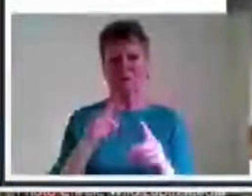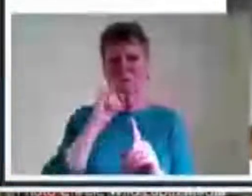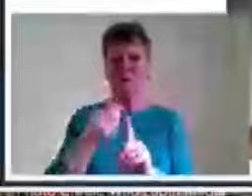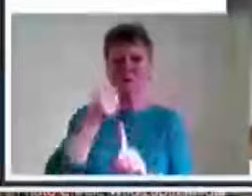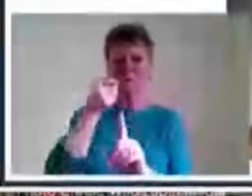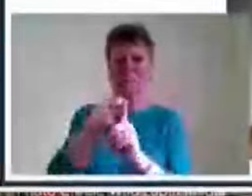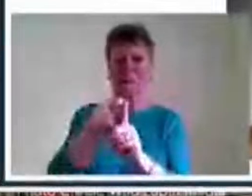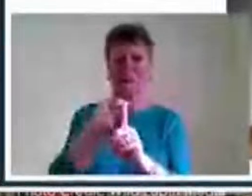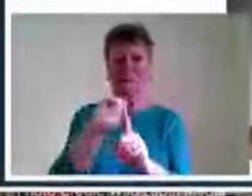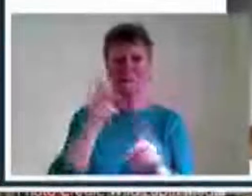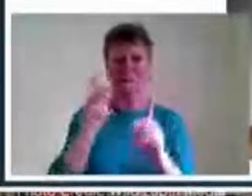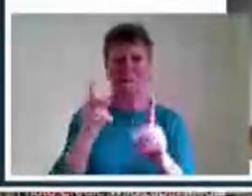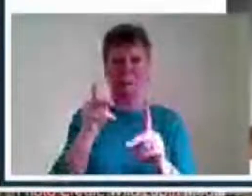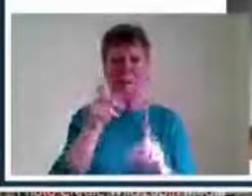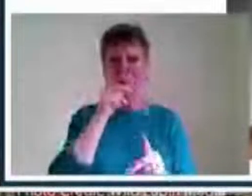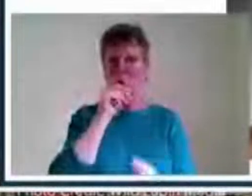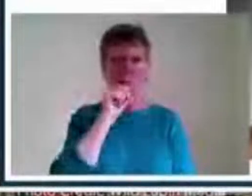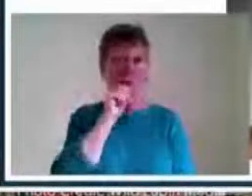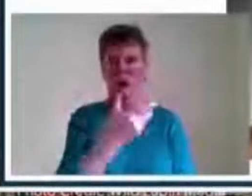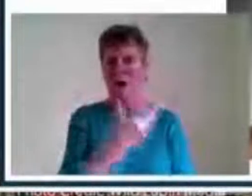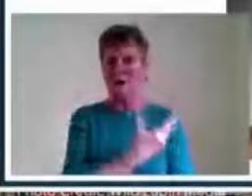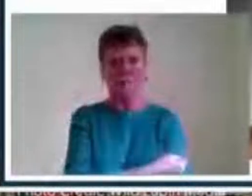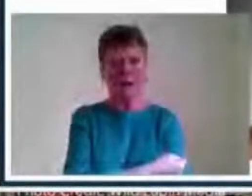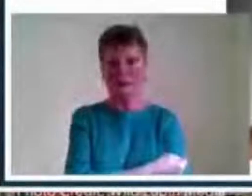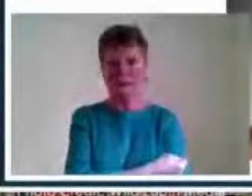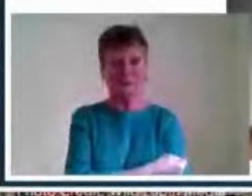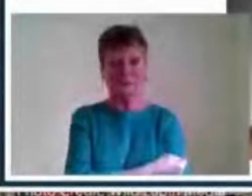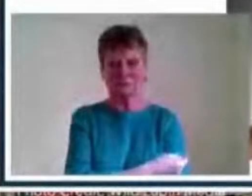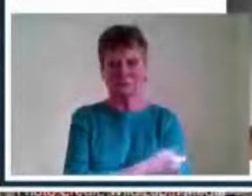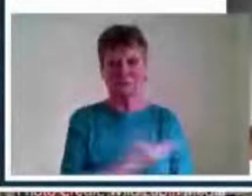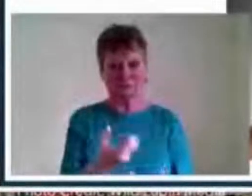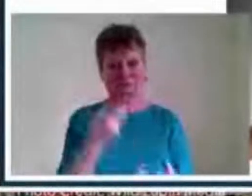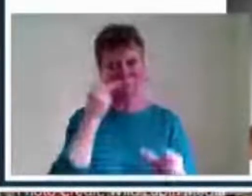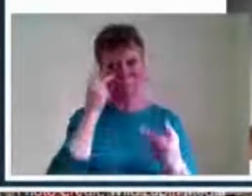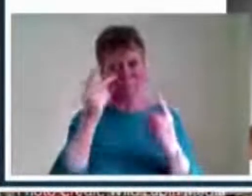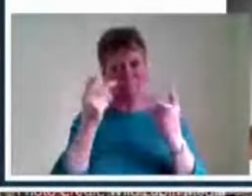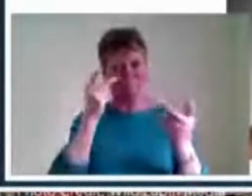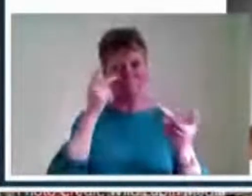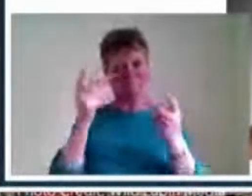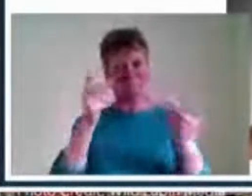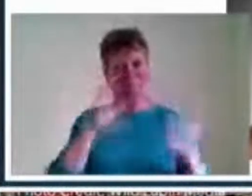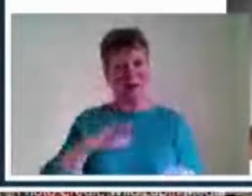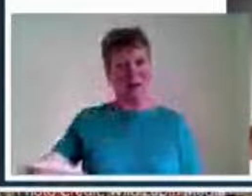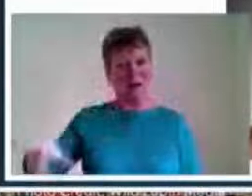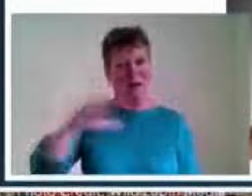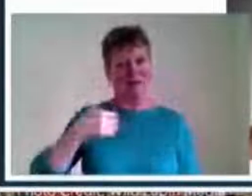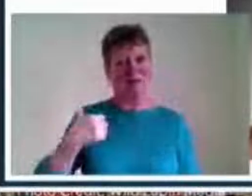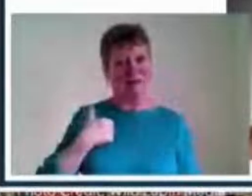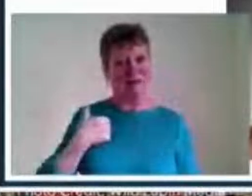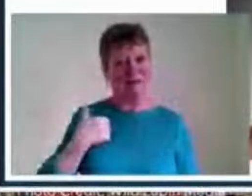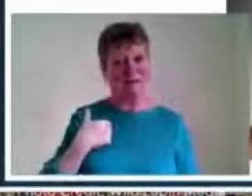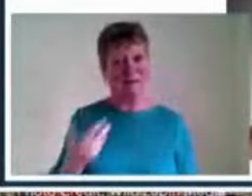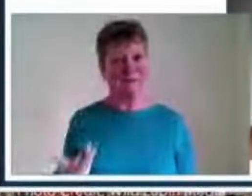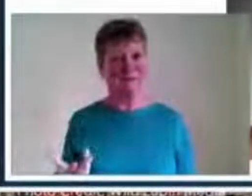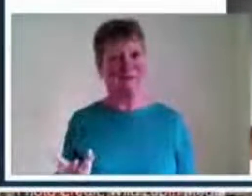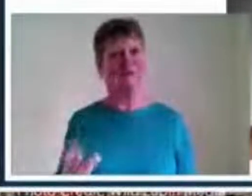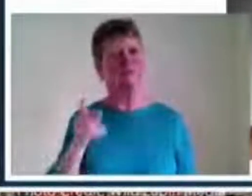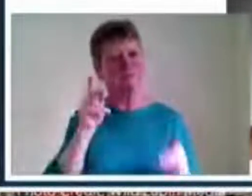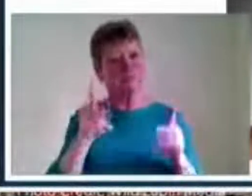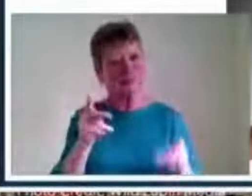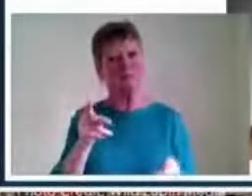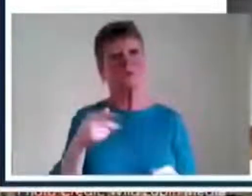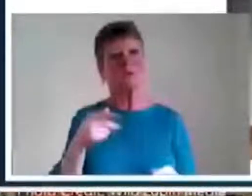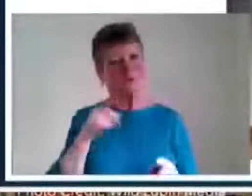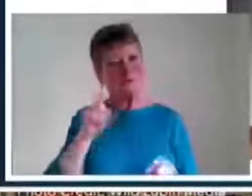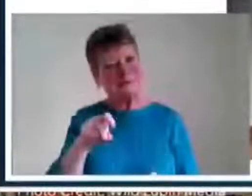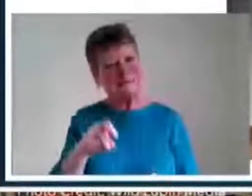those who remain unvaccinated, and that is consistent with what we're seeing across the country. We need people to be vaccinated to